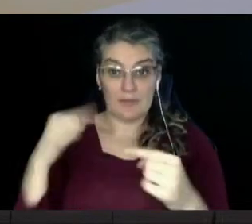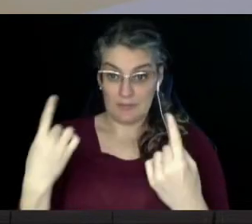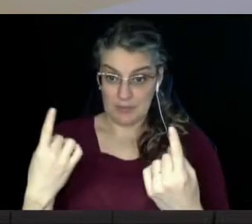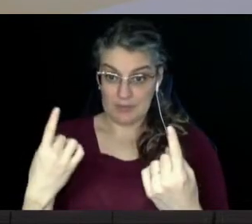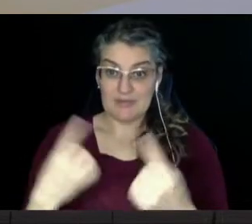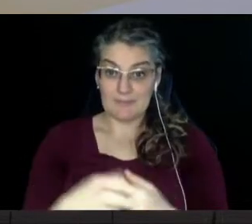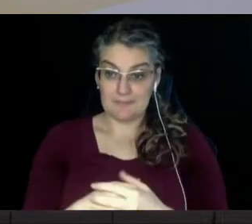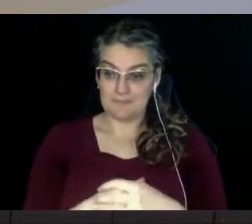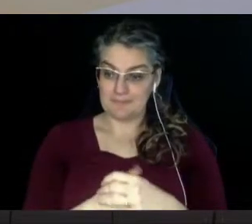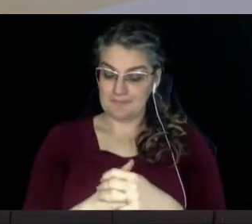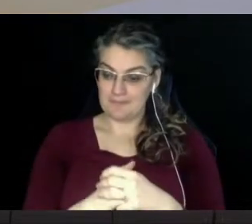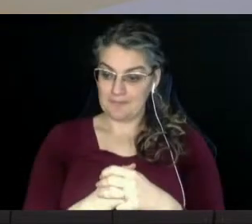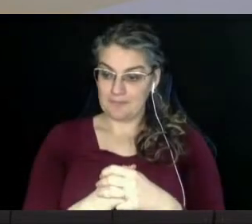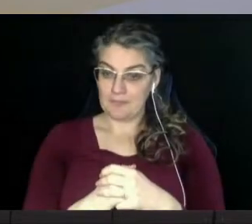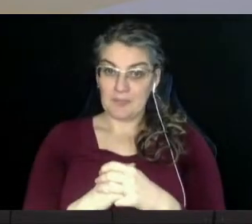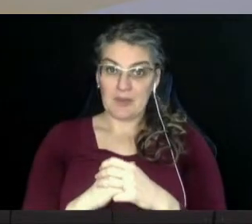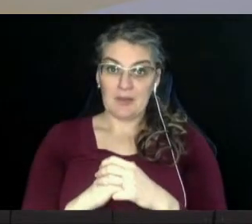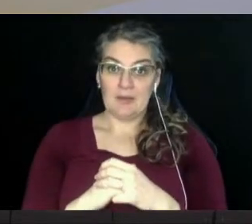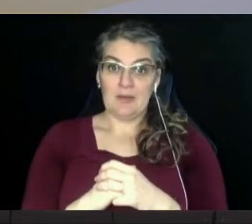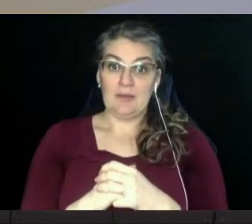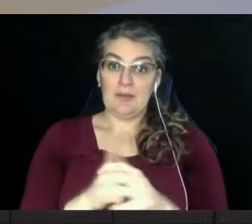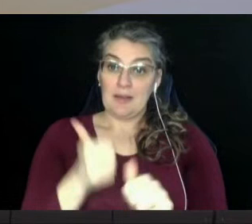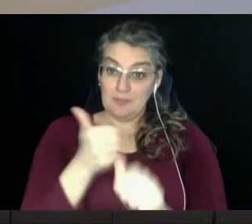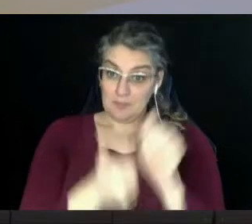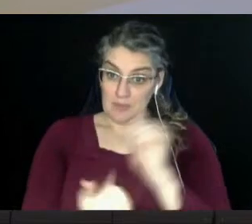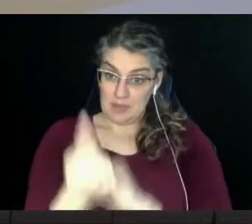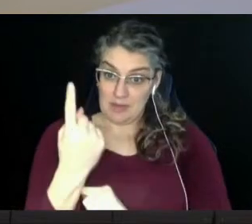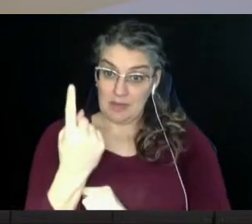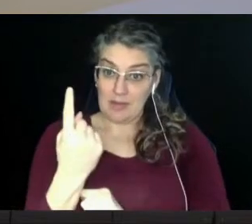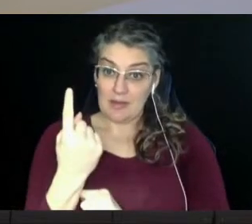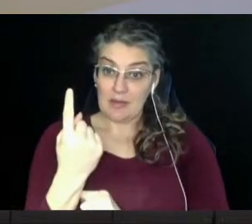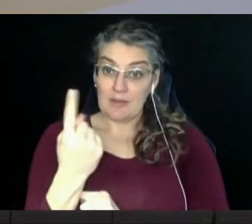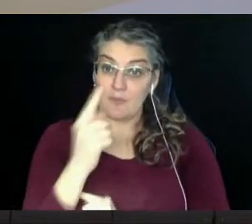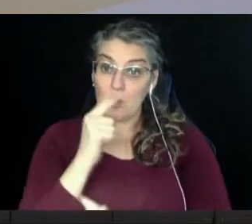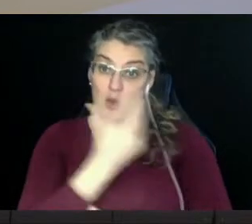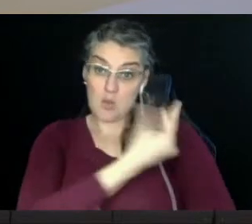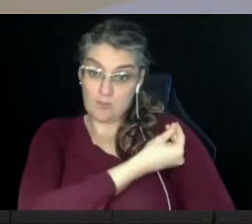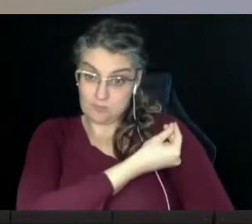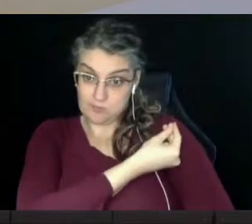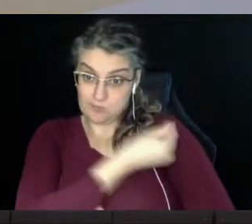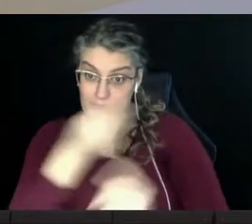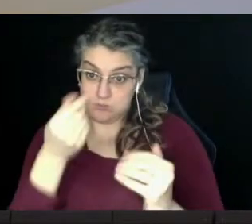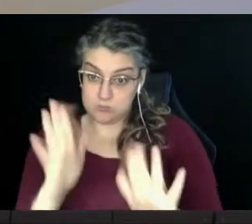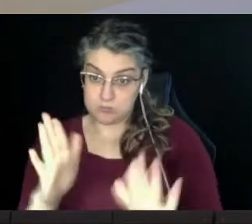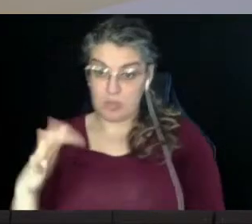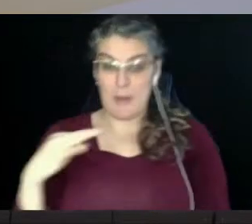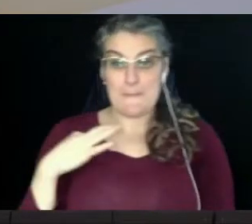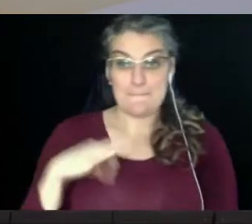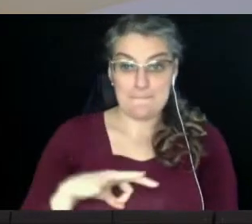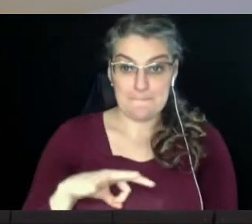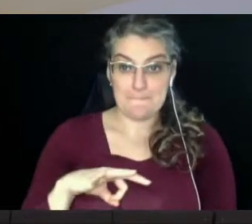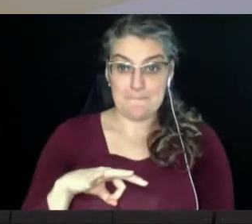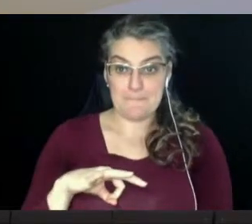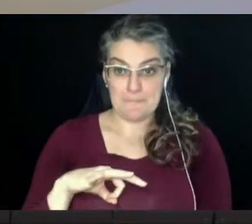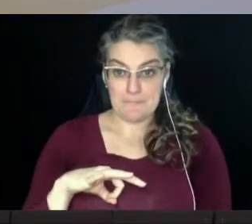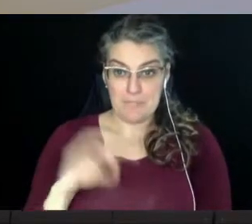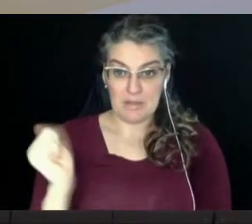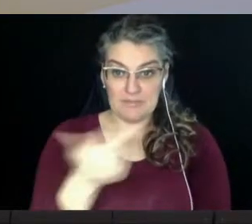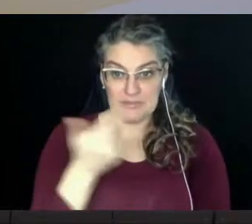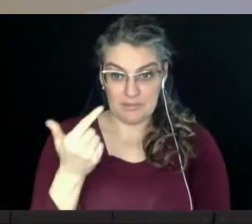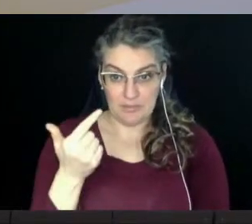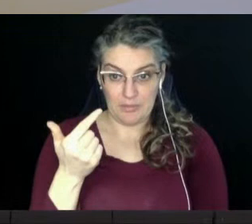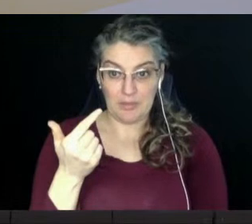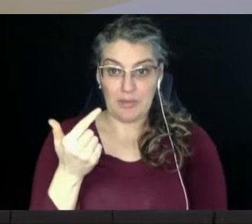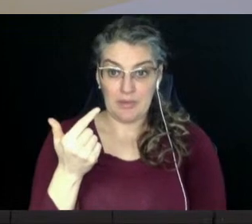is one of us that is immunized benefits the entire province. We are aiming to achieve herd protection by having 80%